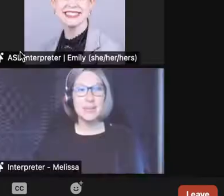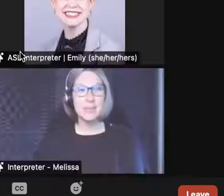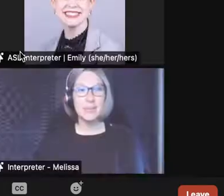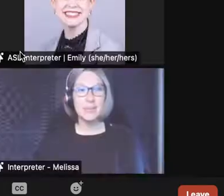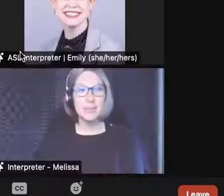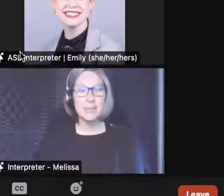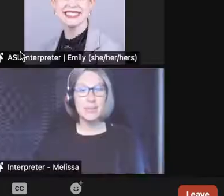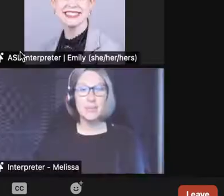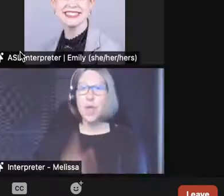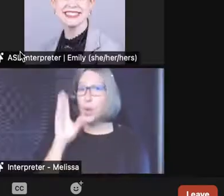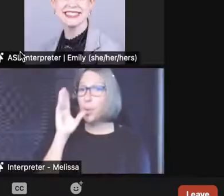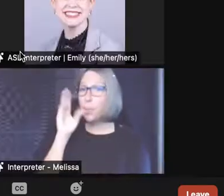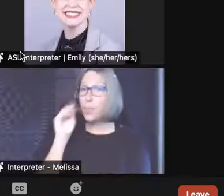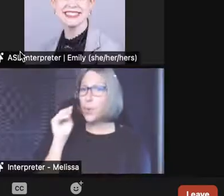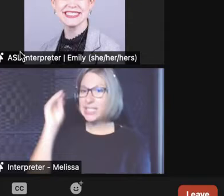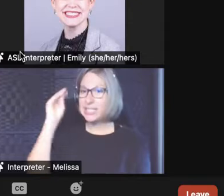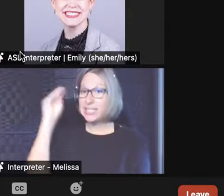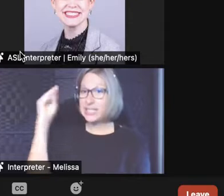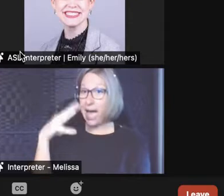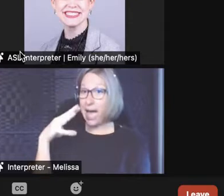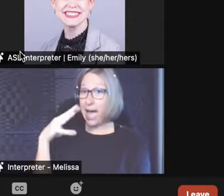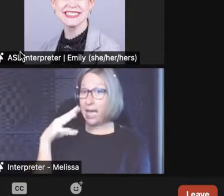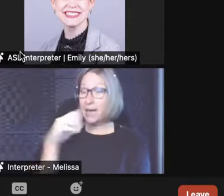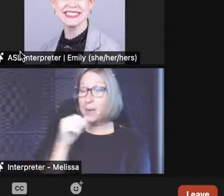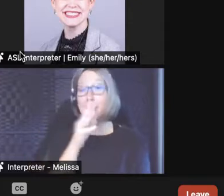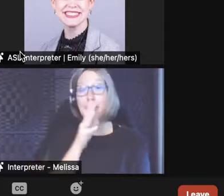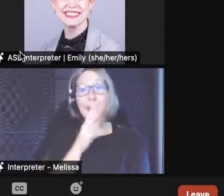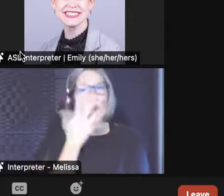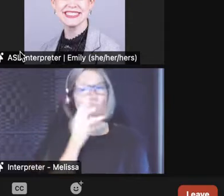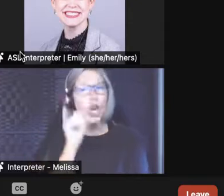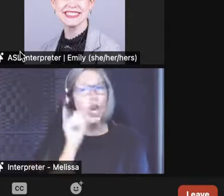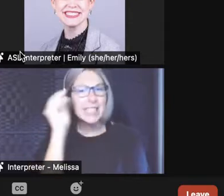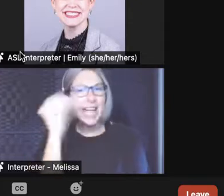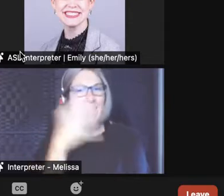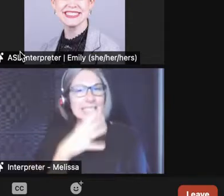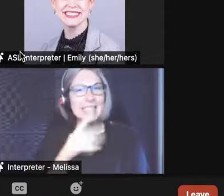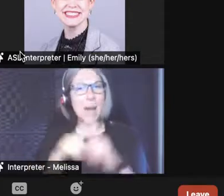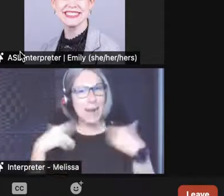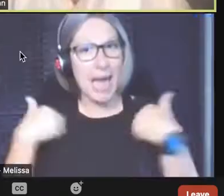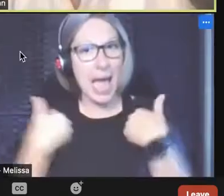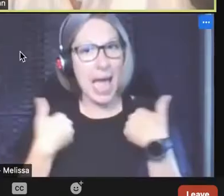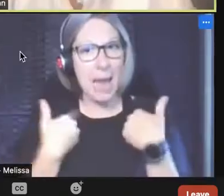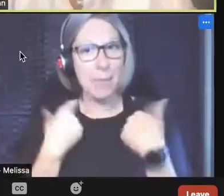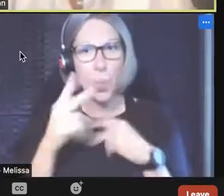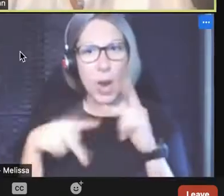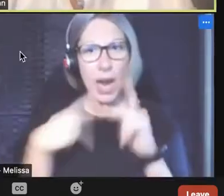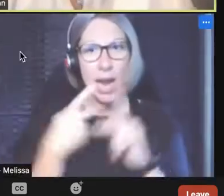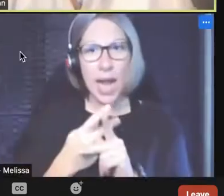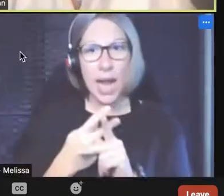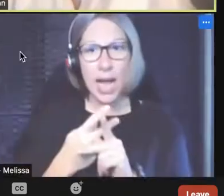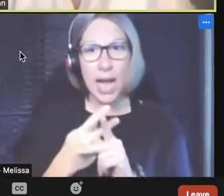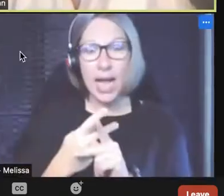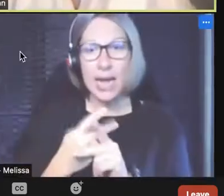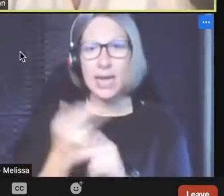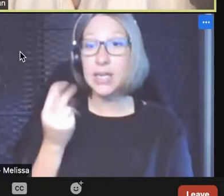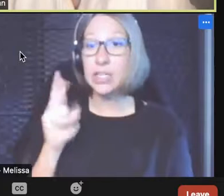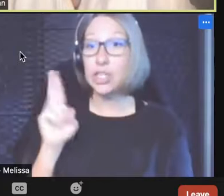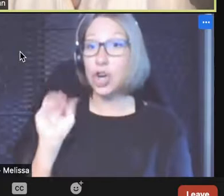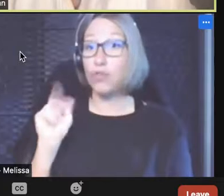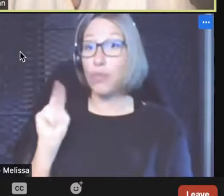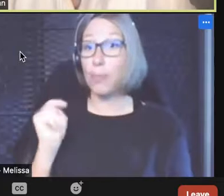Sun. It looks like the sun. What says an animal? What kind of animal? Okay, what happened there?